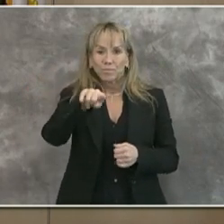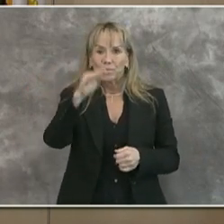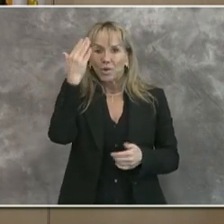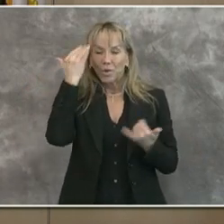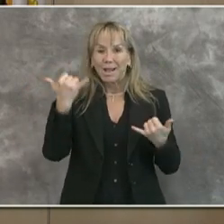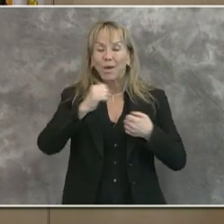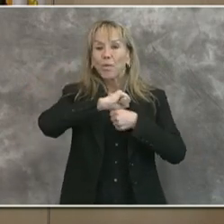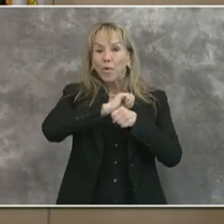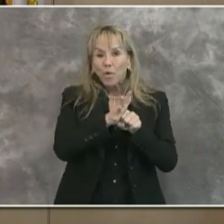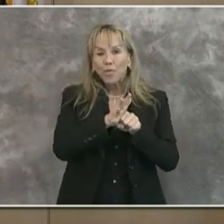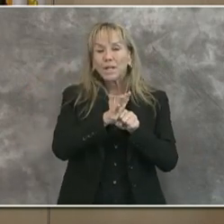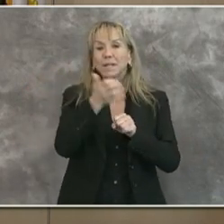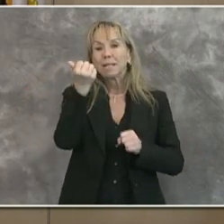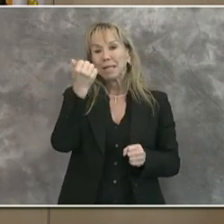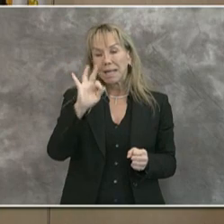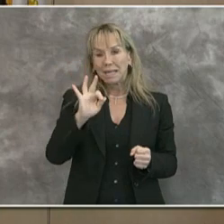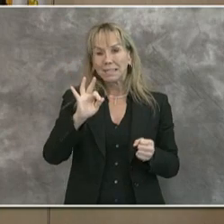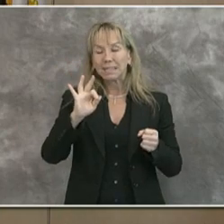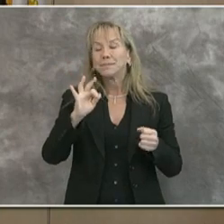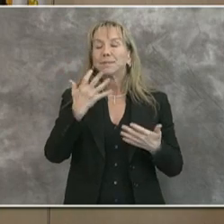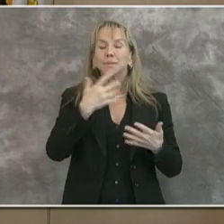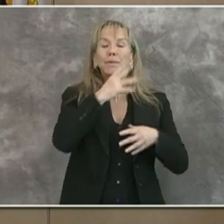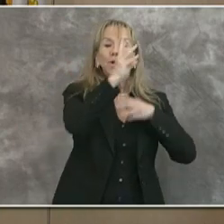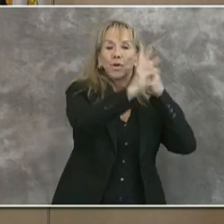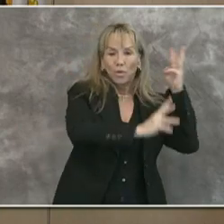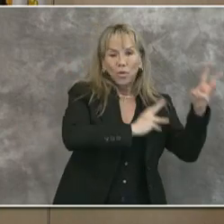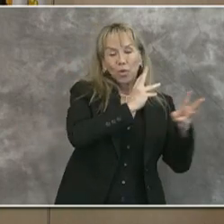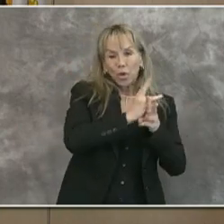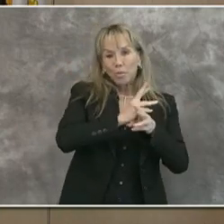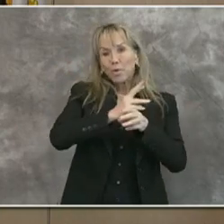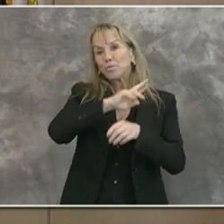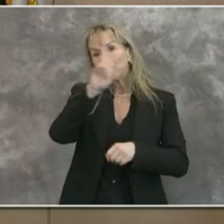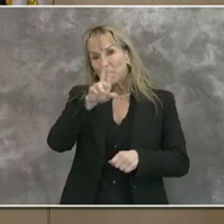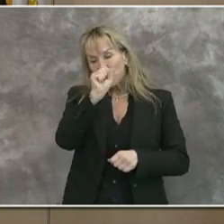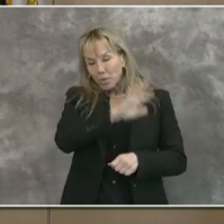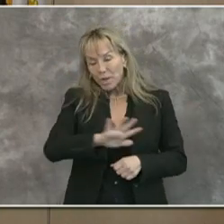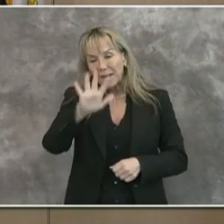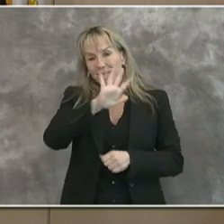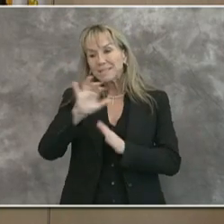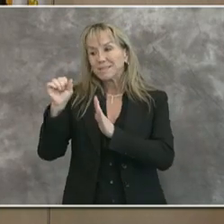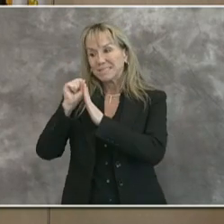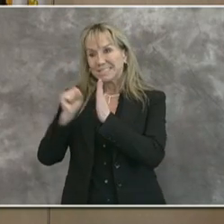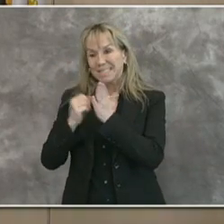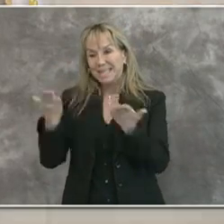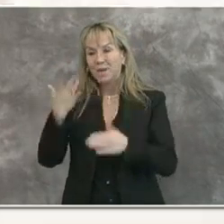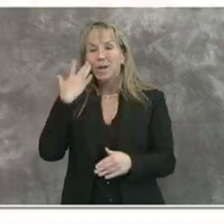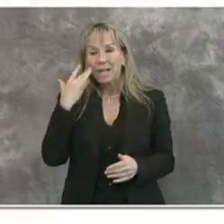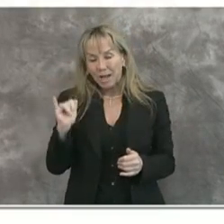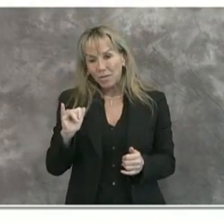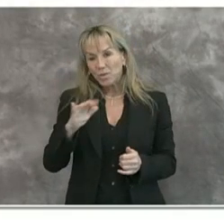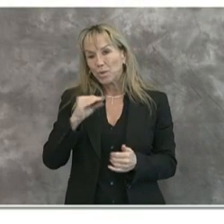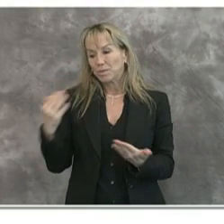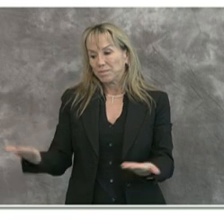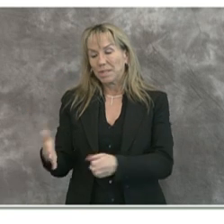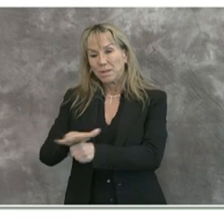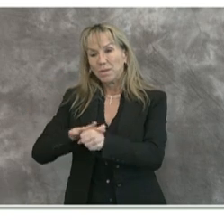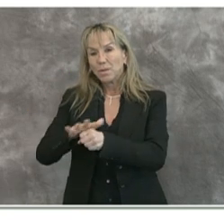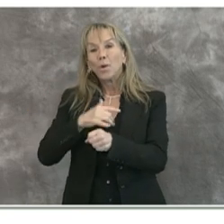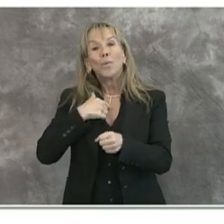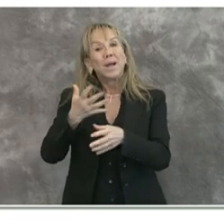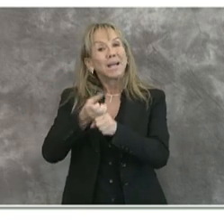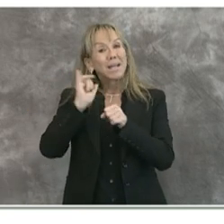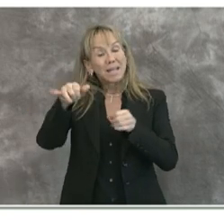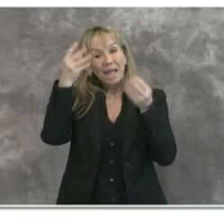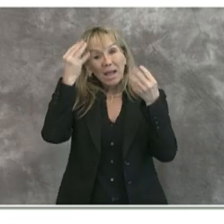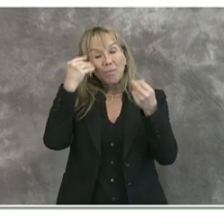our COVID-19 update of global, national, and state statistics are based on the data that we obtained from the Johns